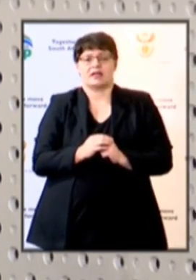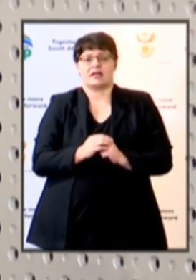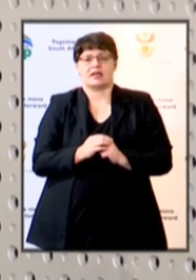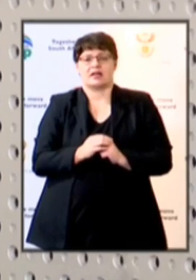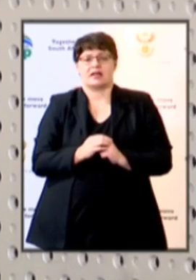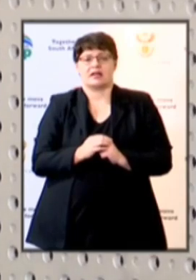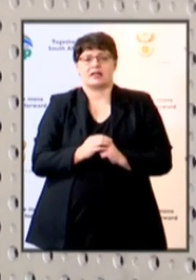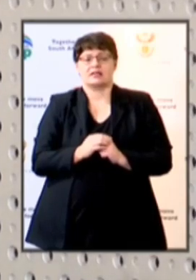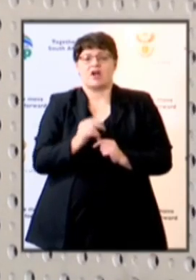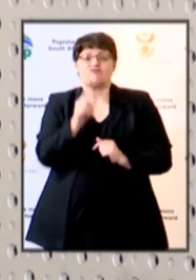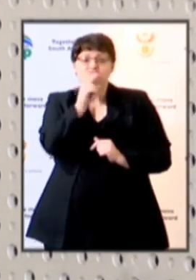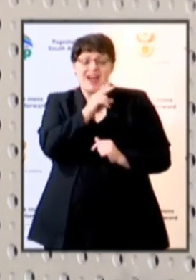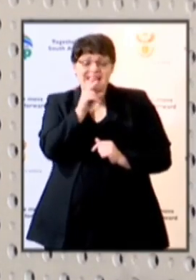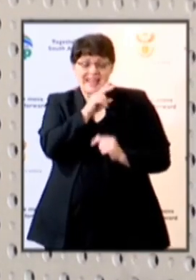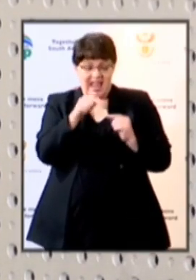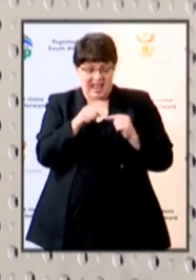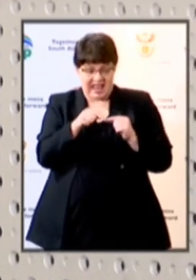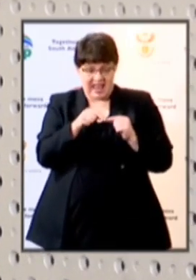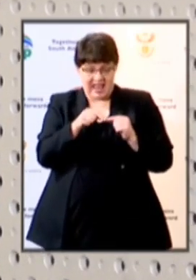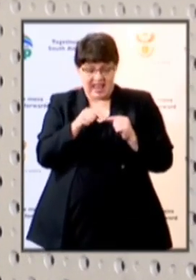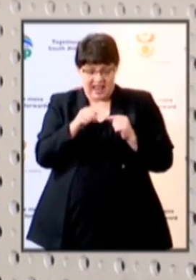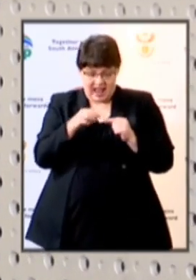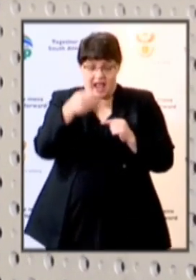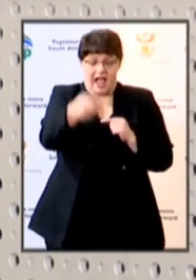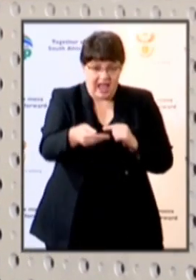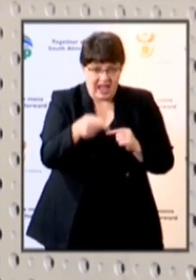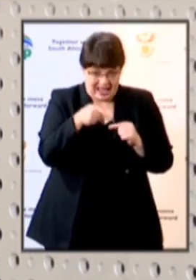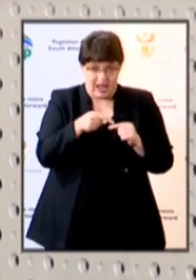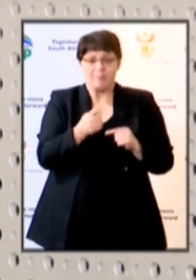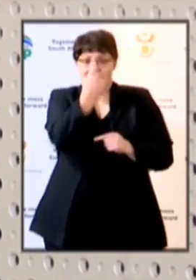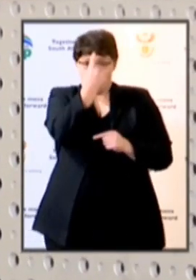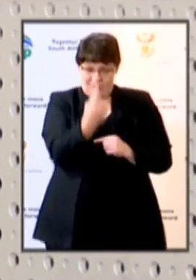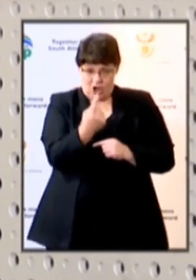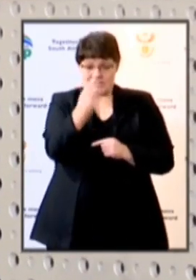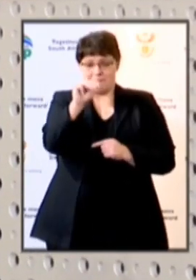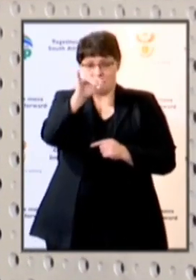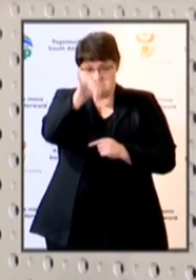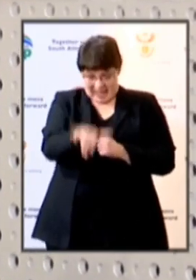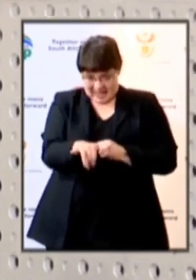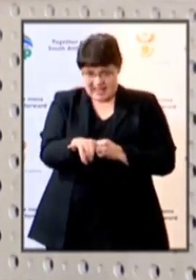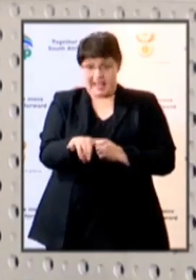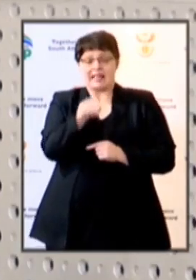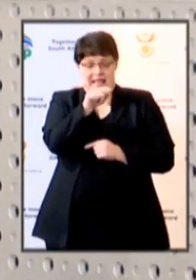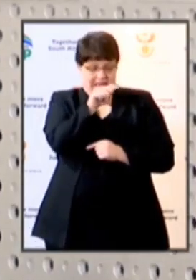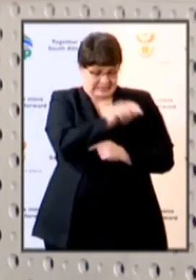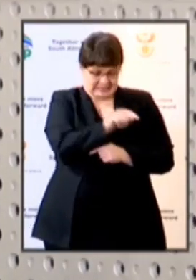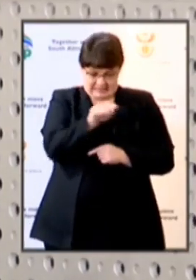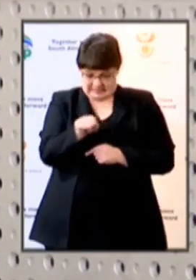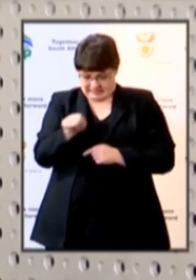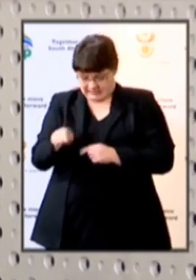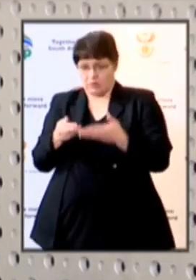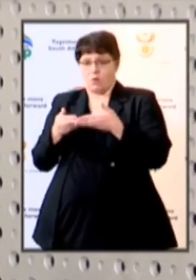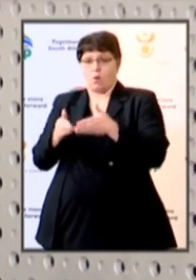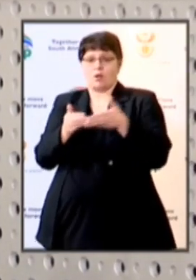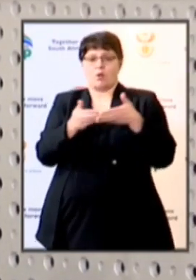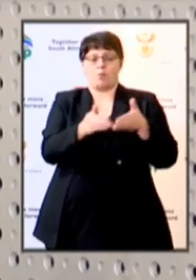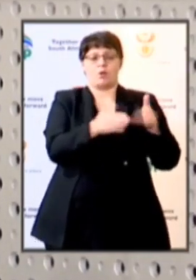the after Friday, on Friday, in fact, on the 1st. The 1st is on Friday, on the 1st of